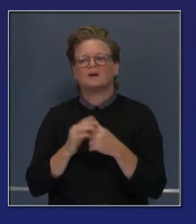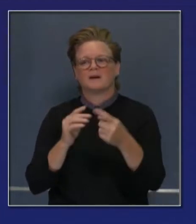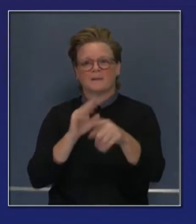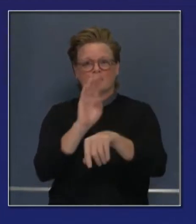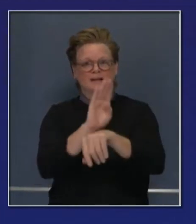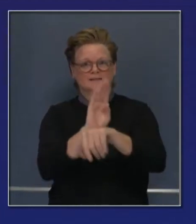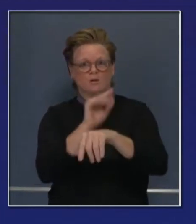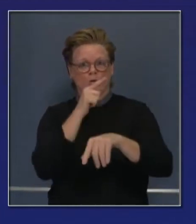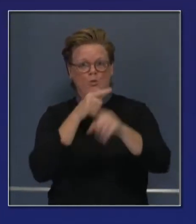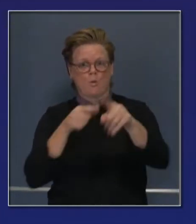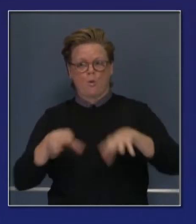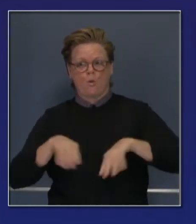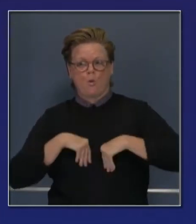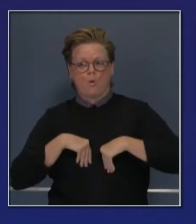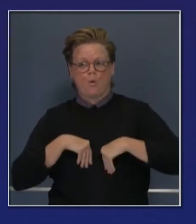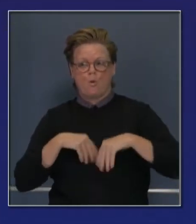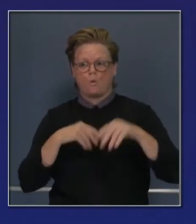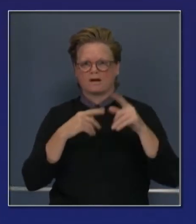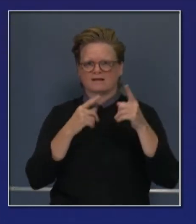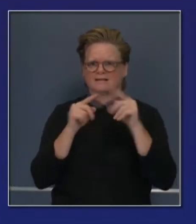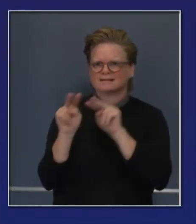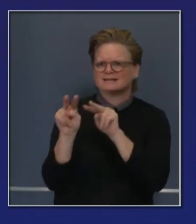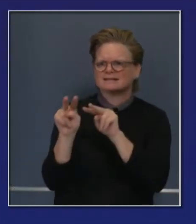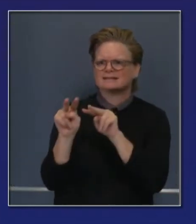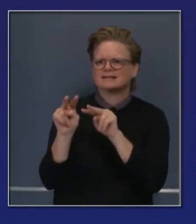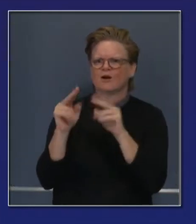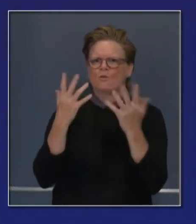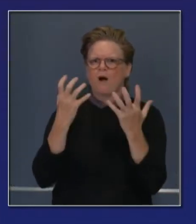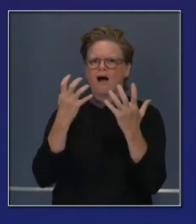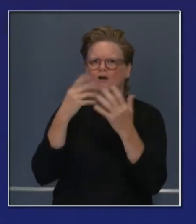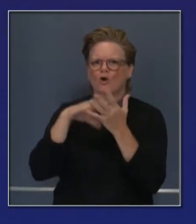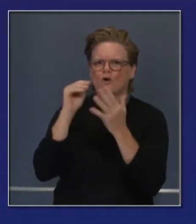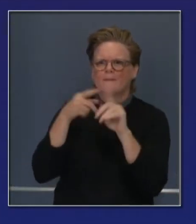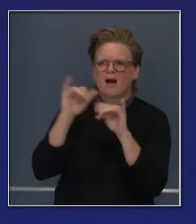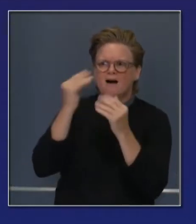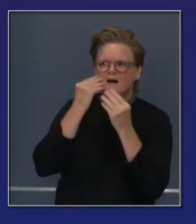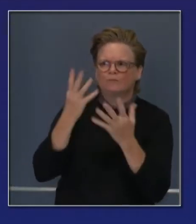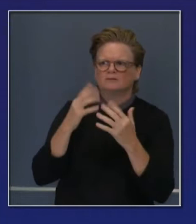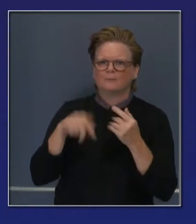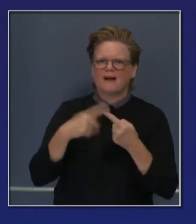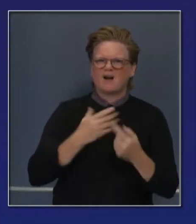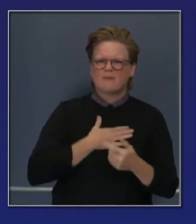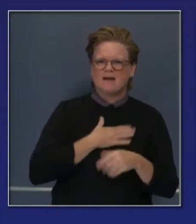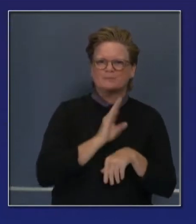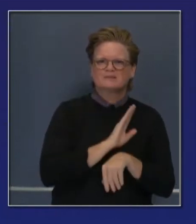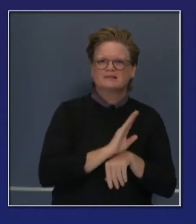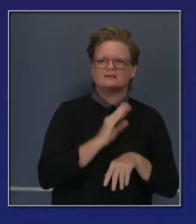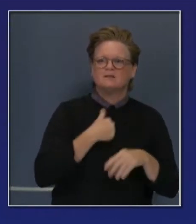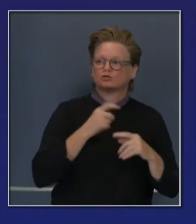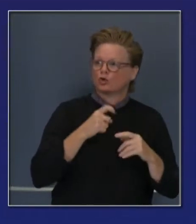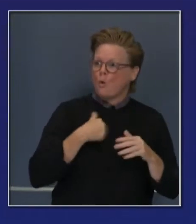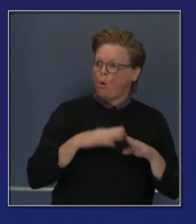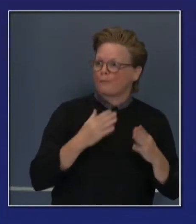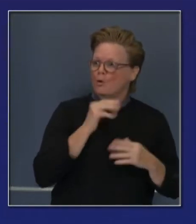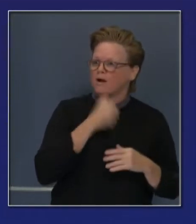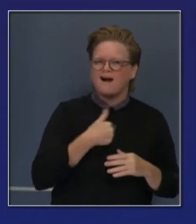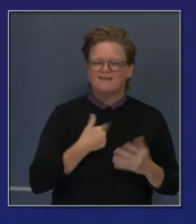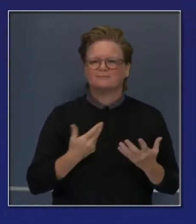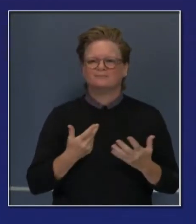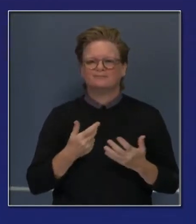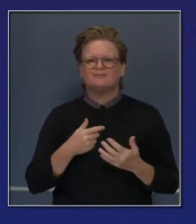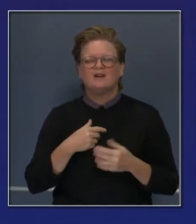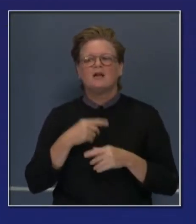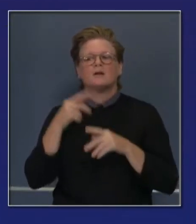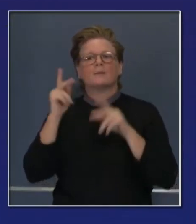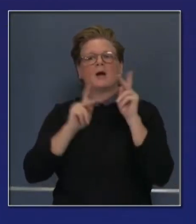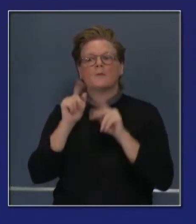fundamentally, all of this, very soberly, by what's happening in our hospital system, what's happening in our ICUs, what's happening,